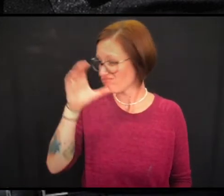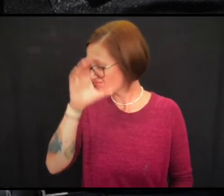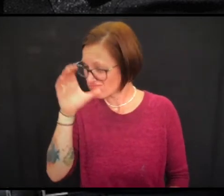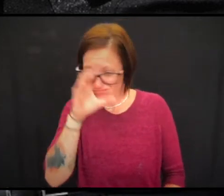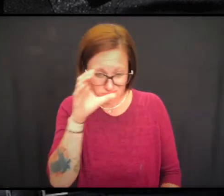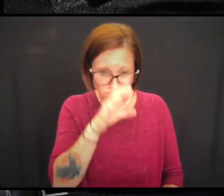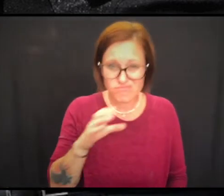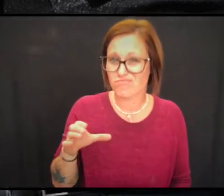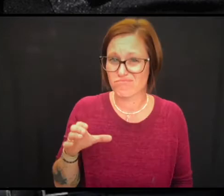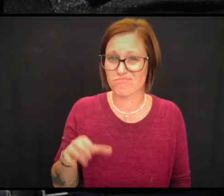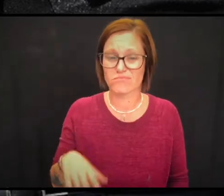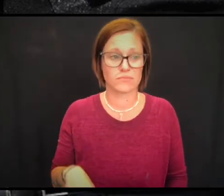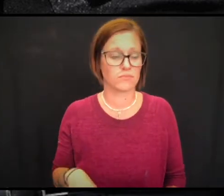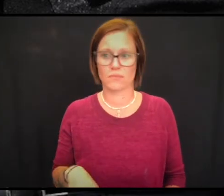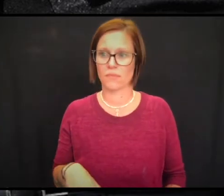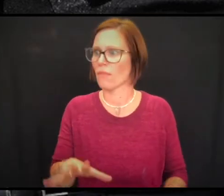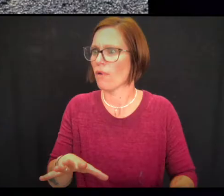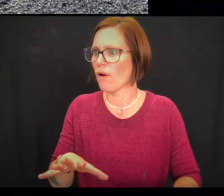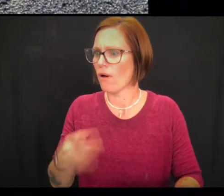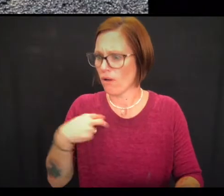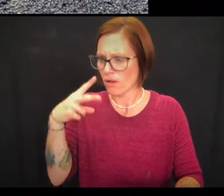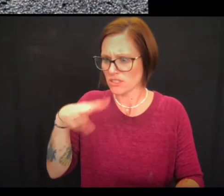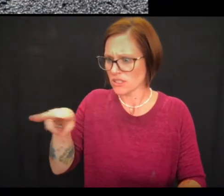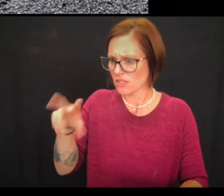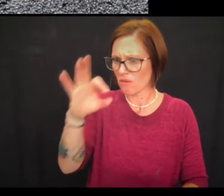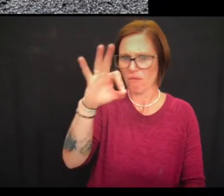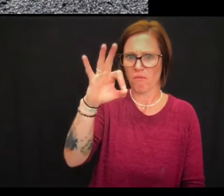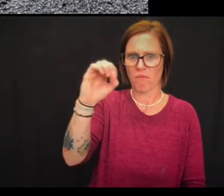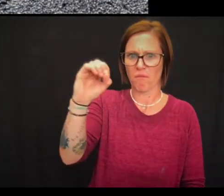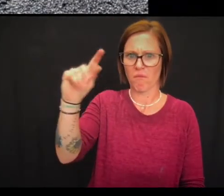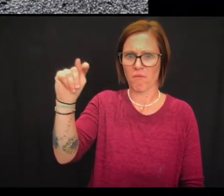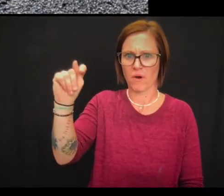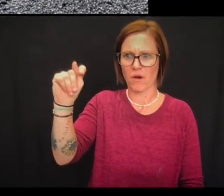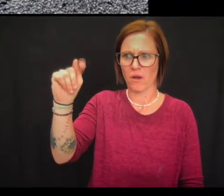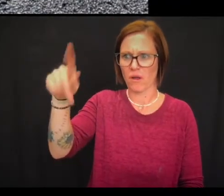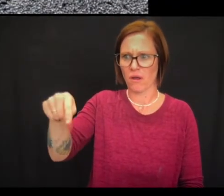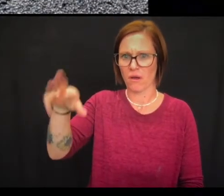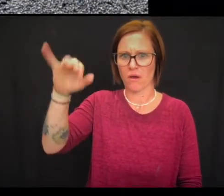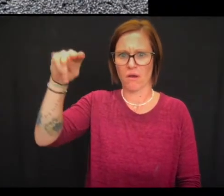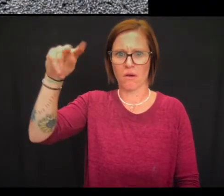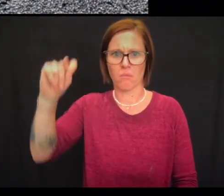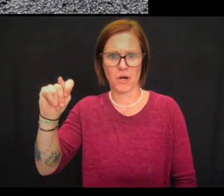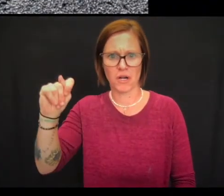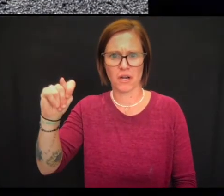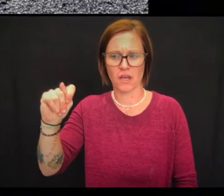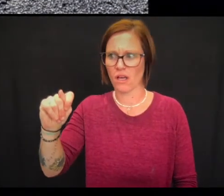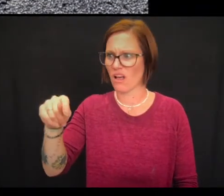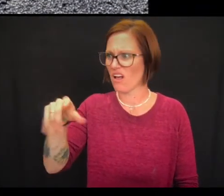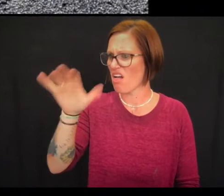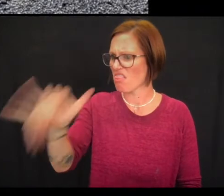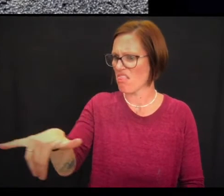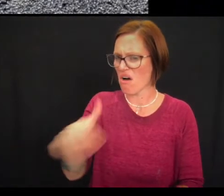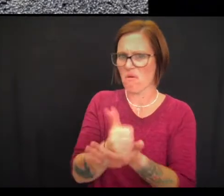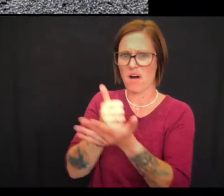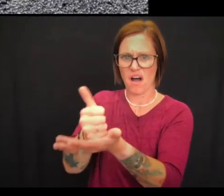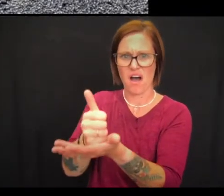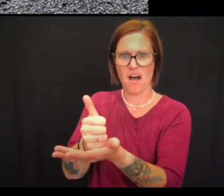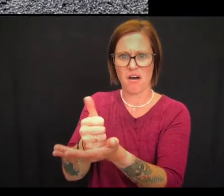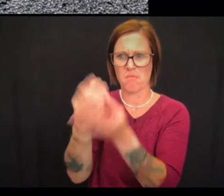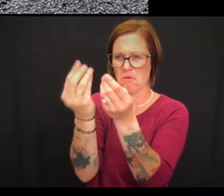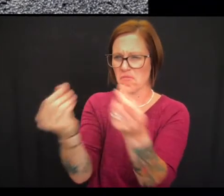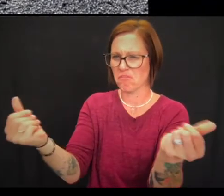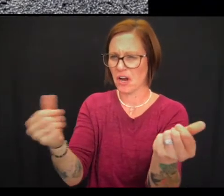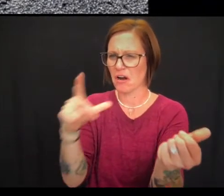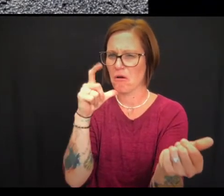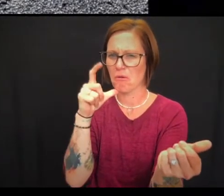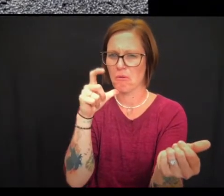Hey, look, there are footprints here. The footprints will help us figure out who did it. All right, everyone, let's see